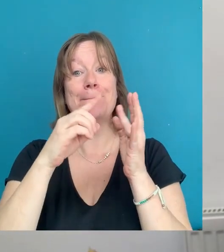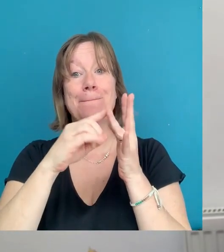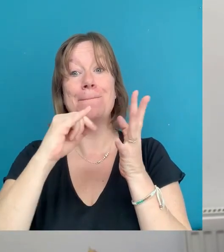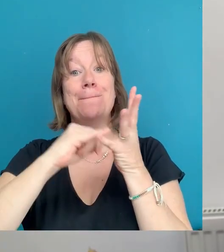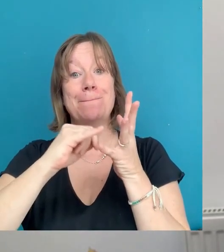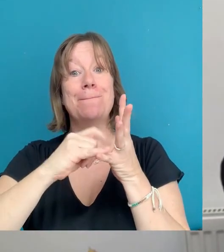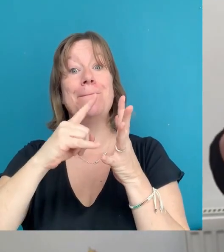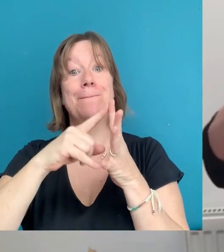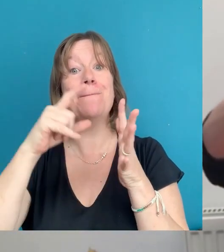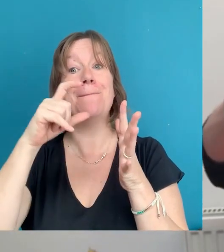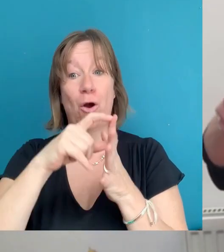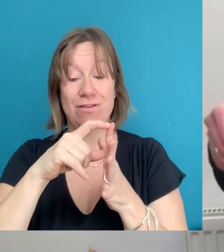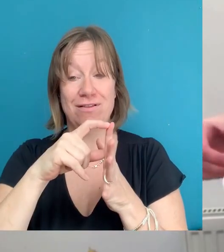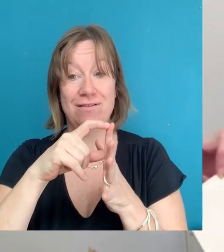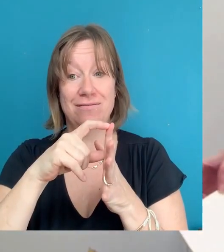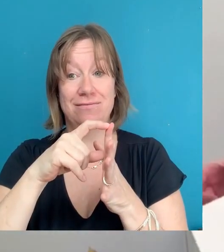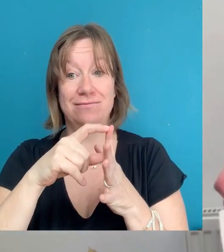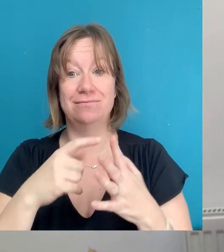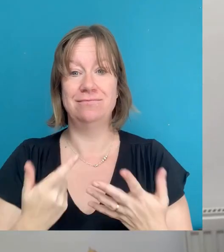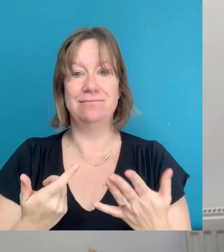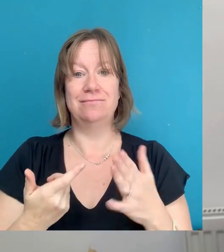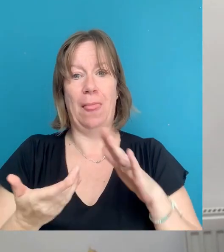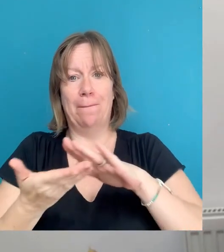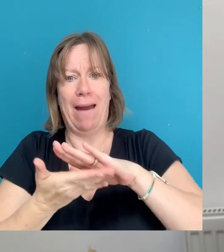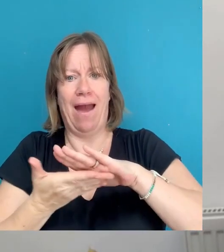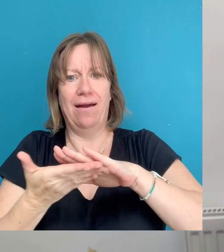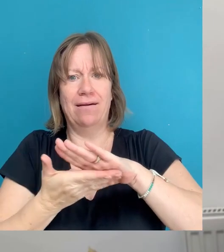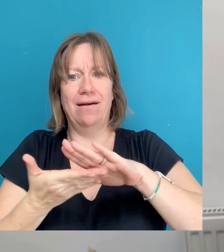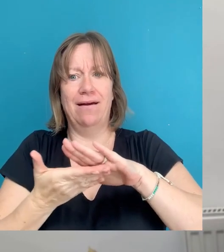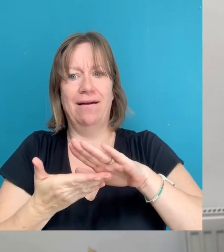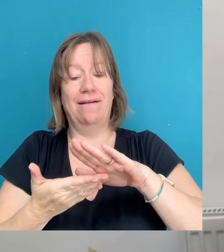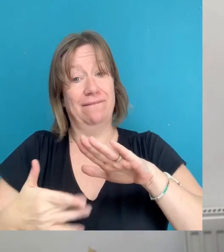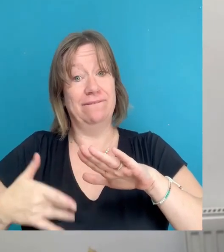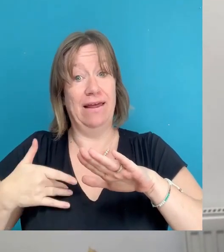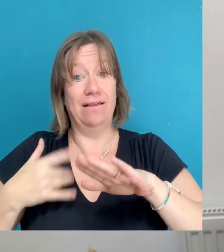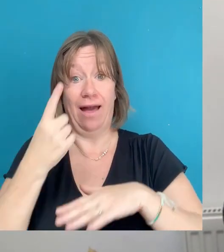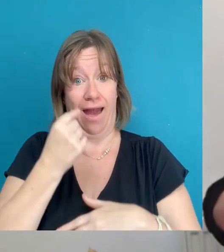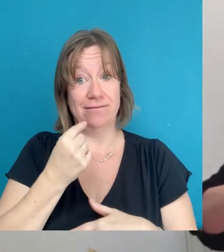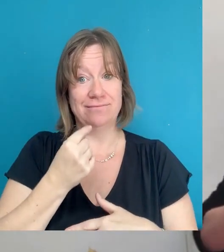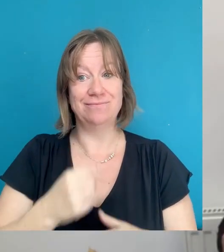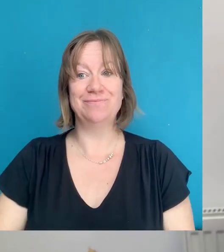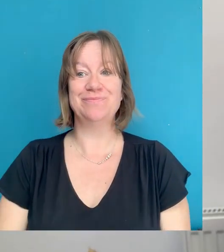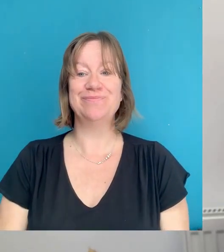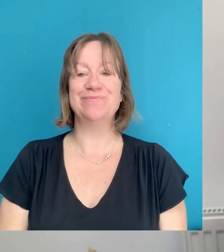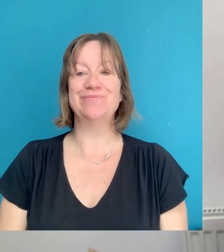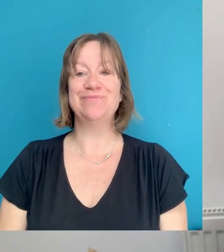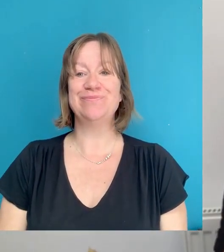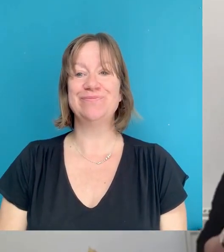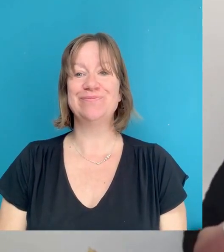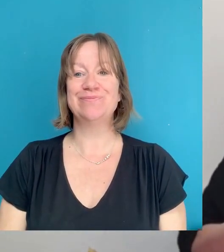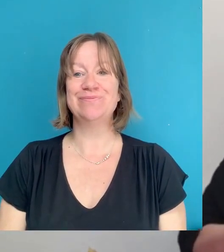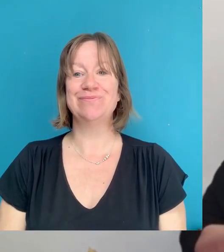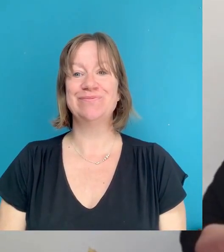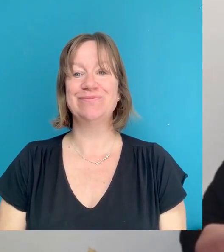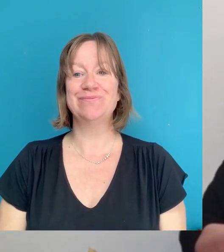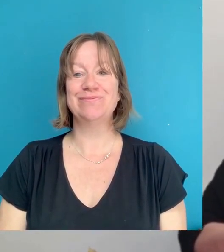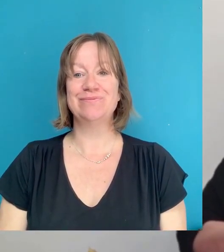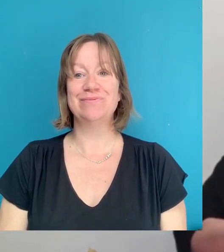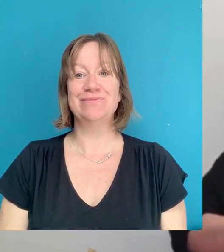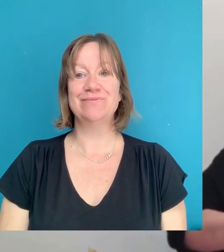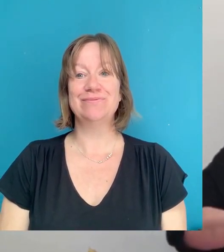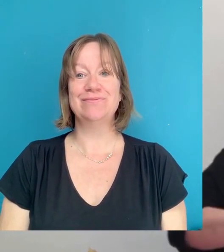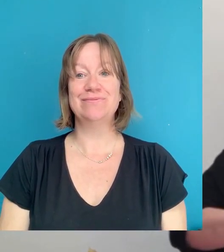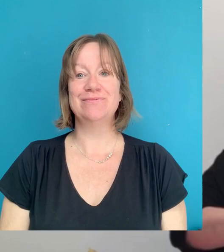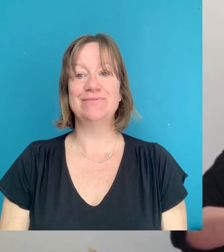embossed. You can actually see the embossing on the back or feel it as well. So what I'm going to